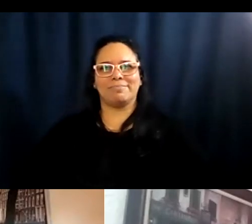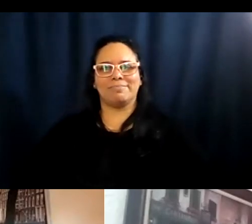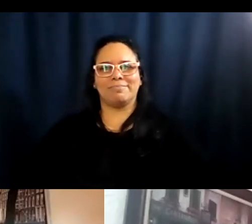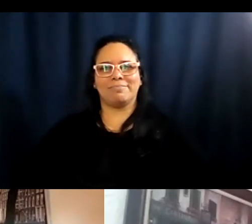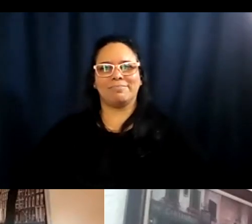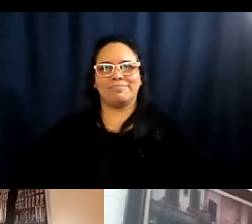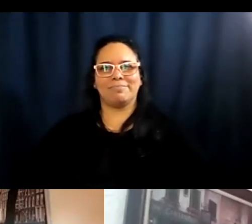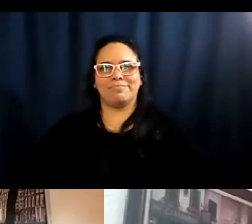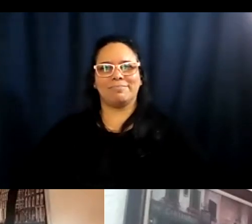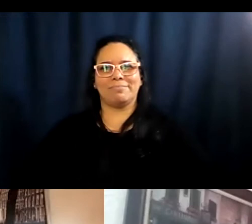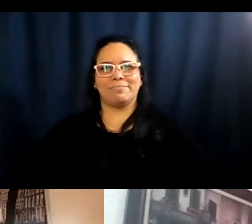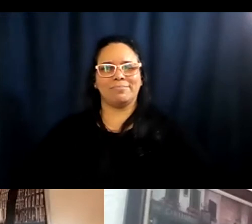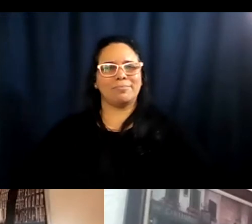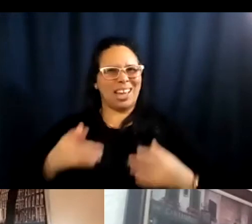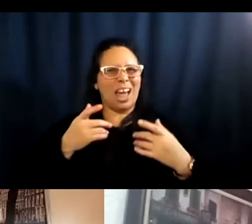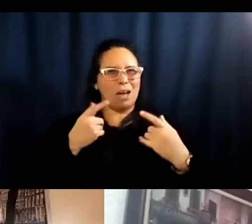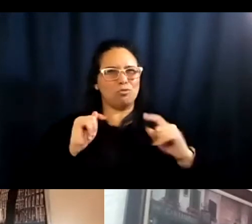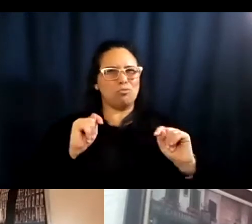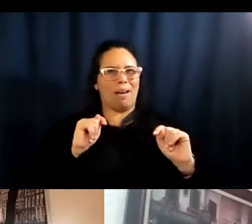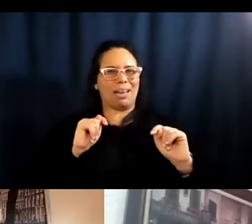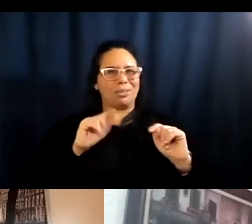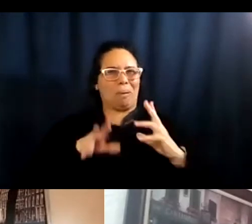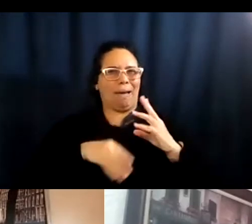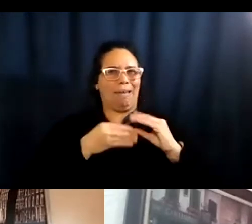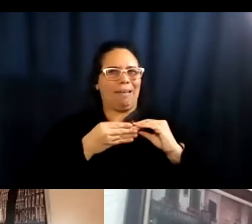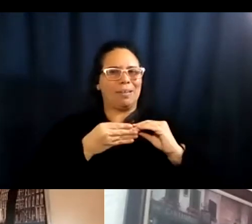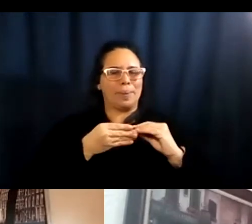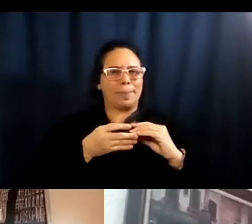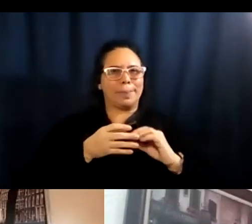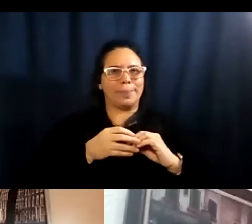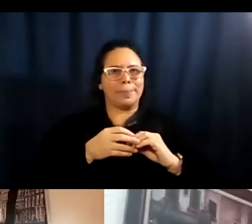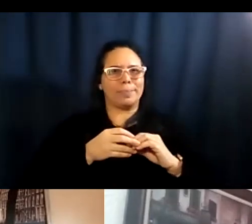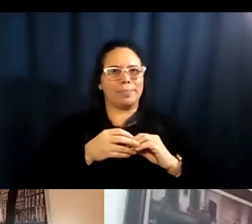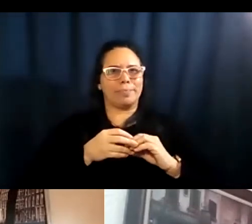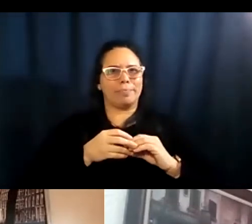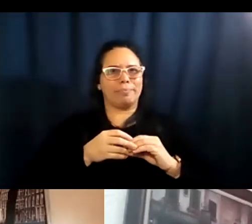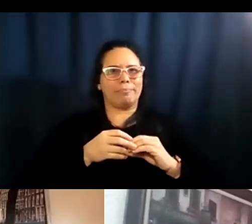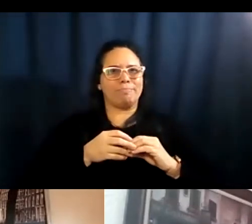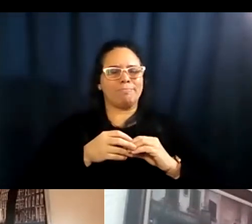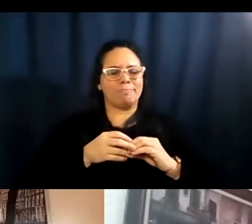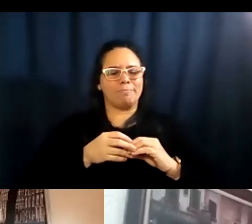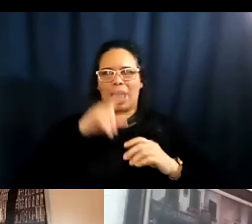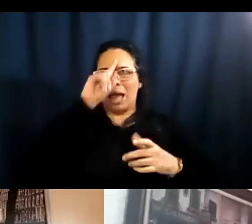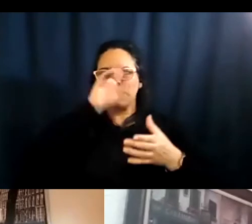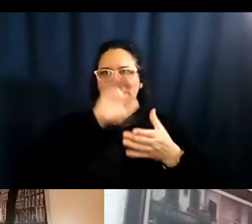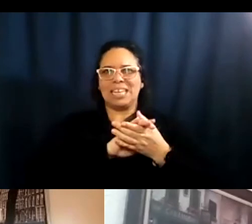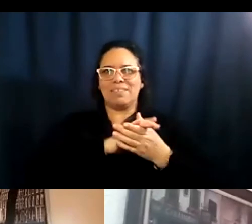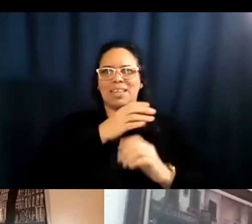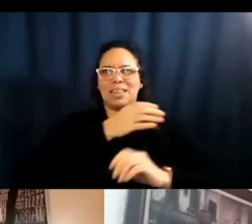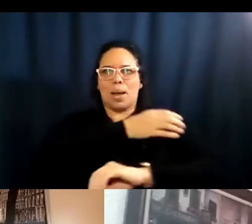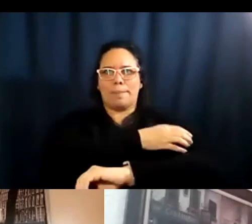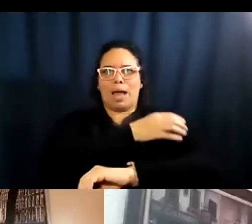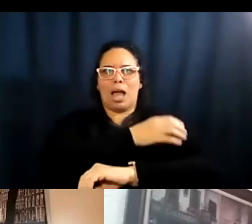So I'll try to jump in. I definitely, like they both just said, believe in the power of